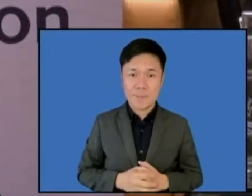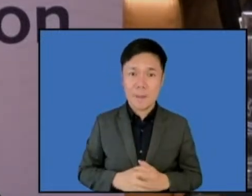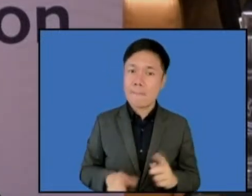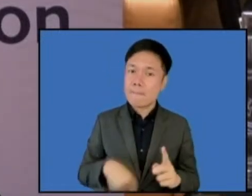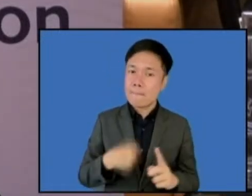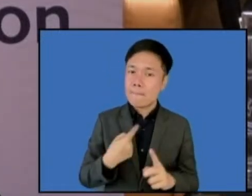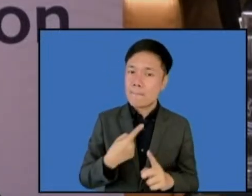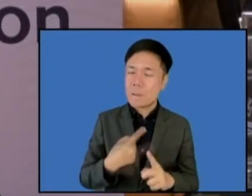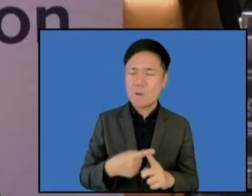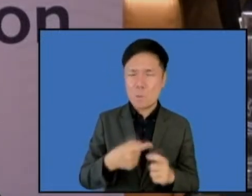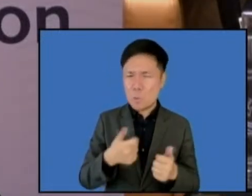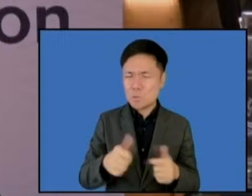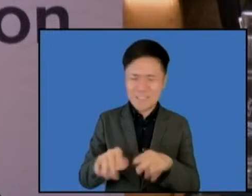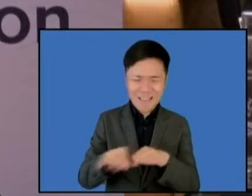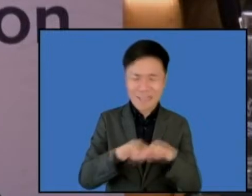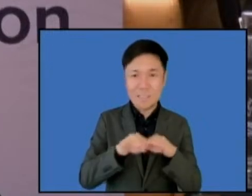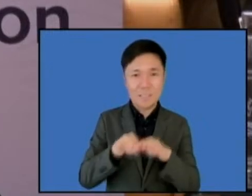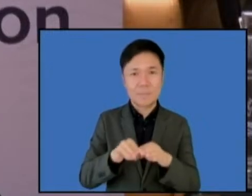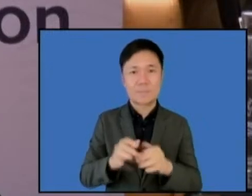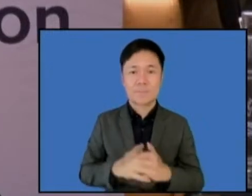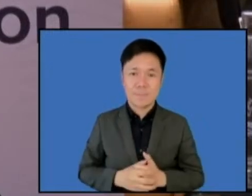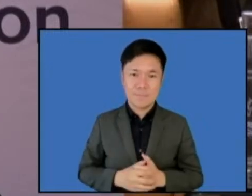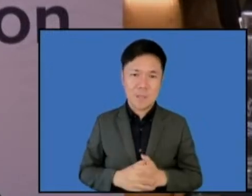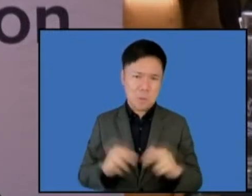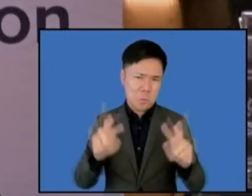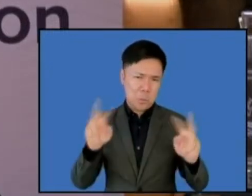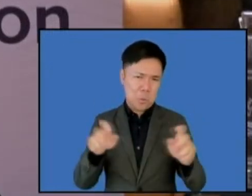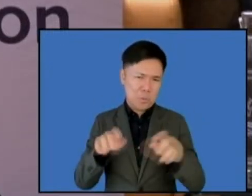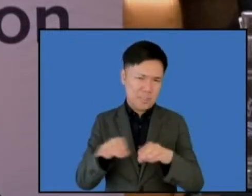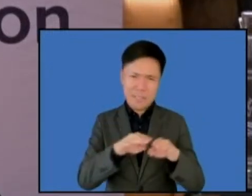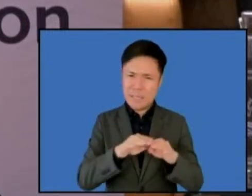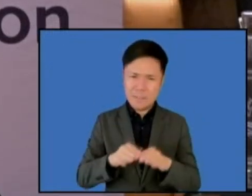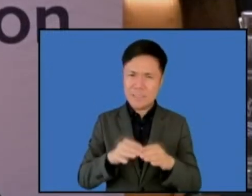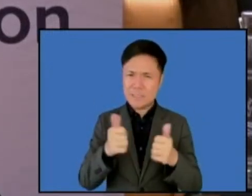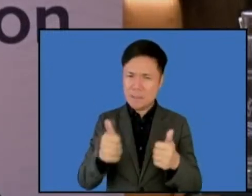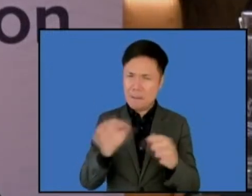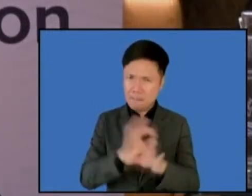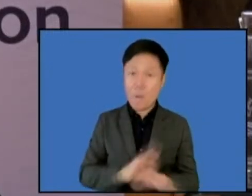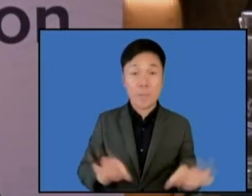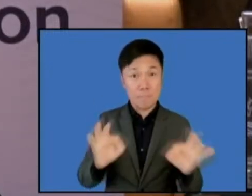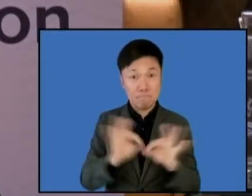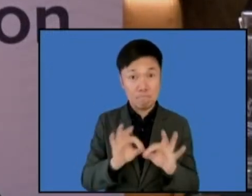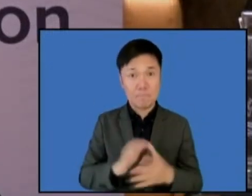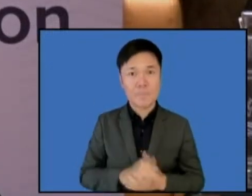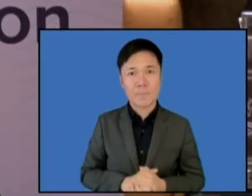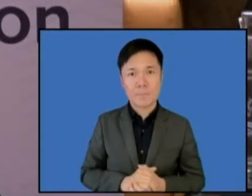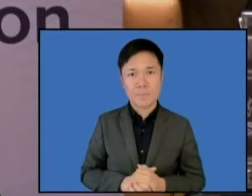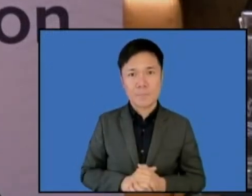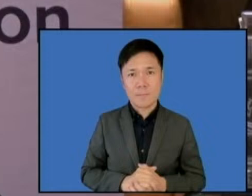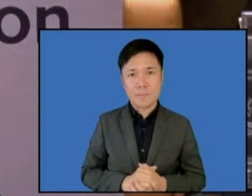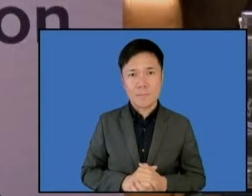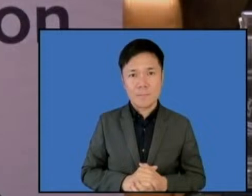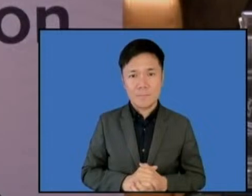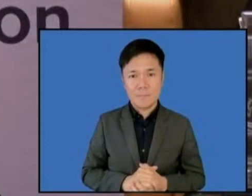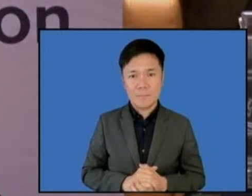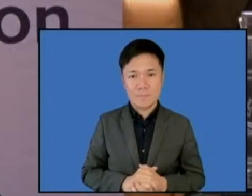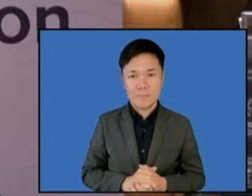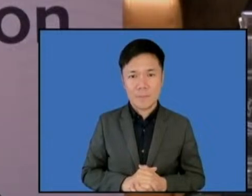addressing standards. For me, data standards are very important. Yes. And also,